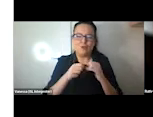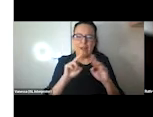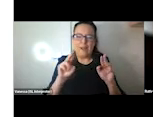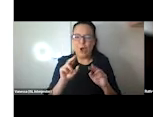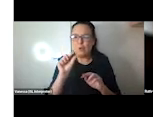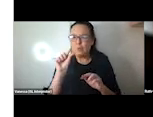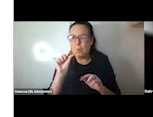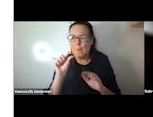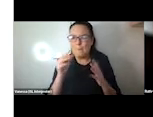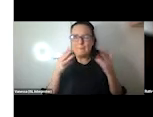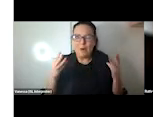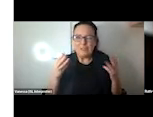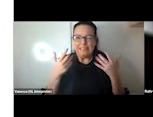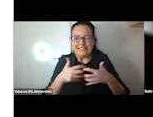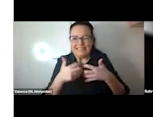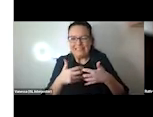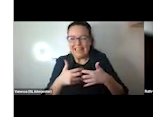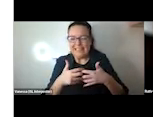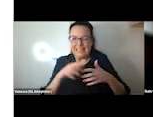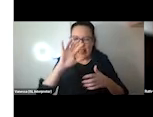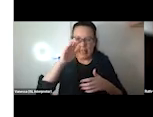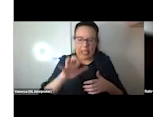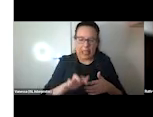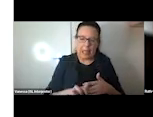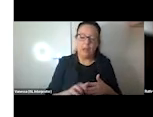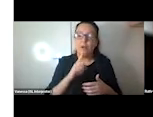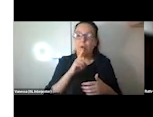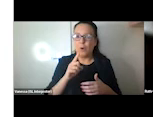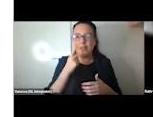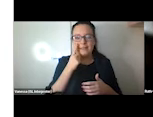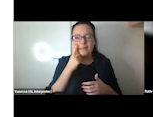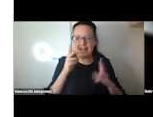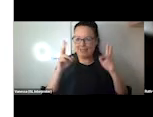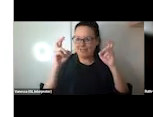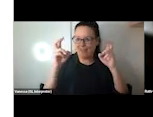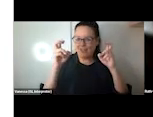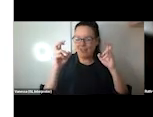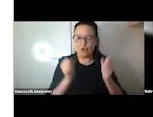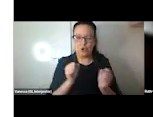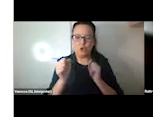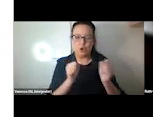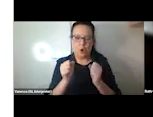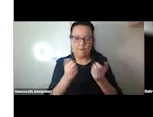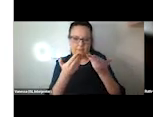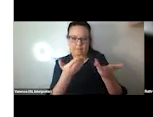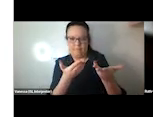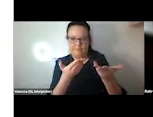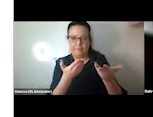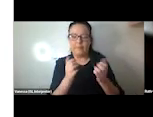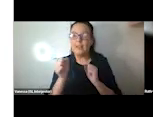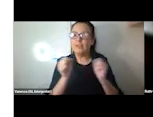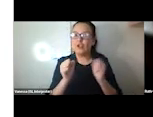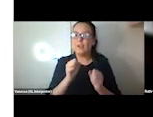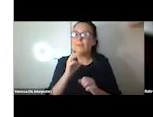slides generally, but I just thought in this case, seeing the definition of a service in its entirety is useful. So a service